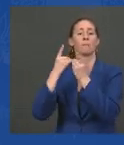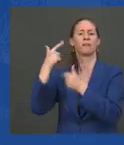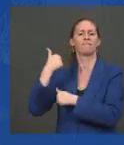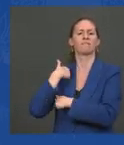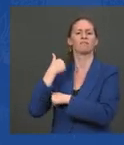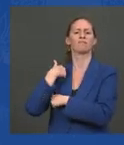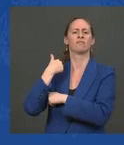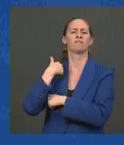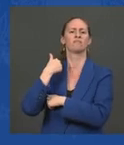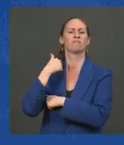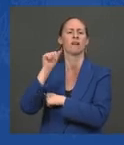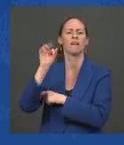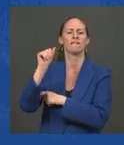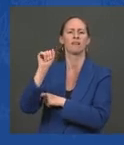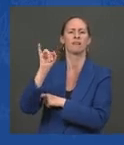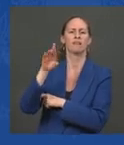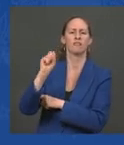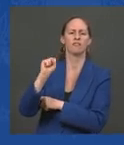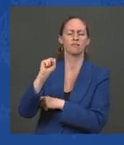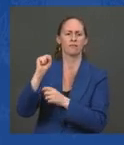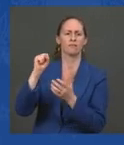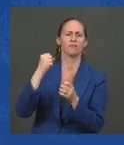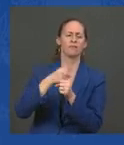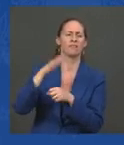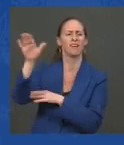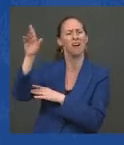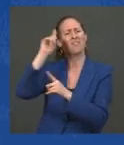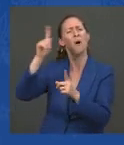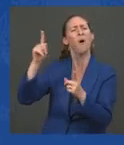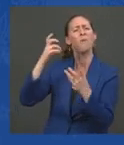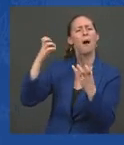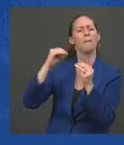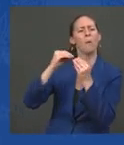and their families to register and to vote